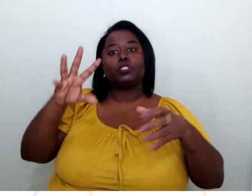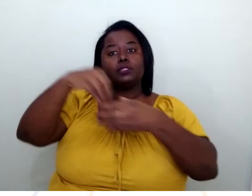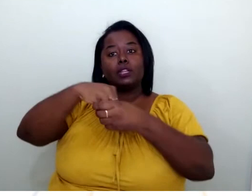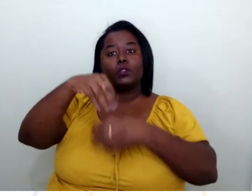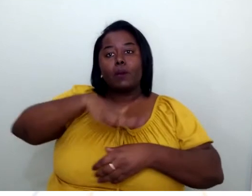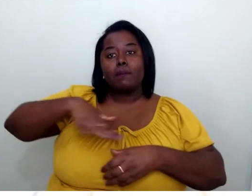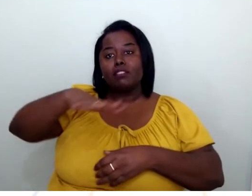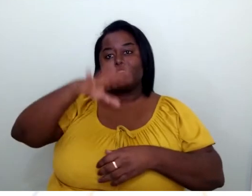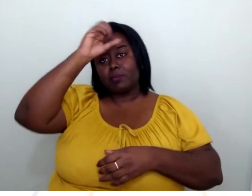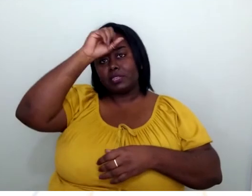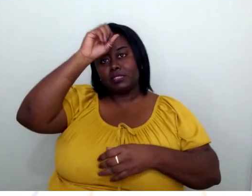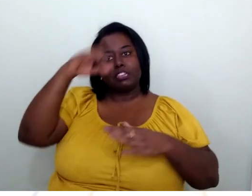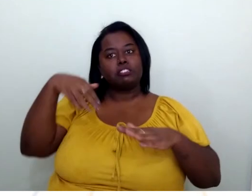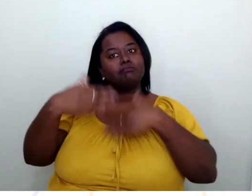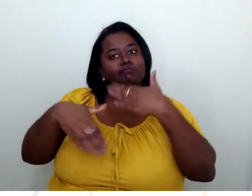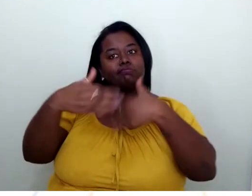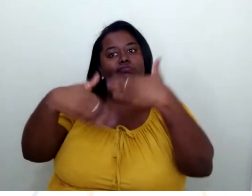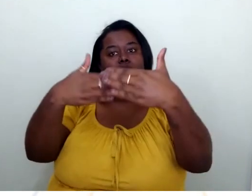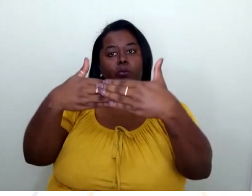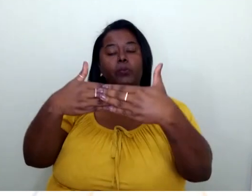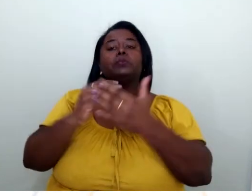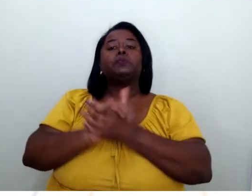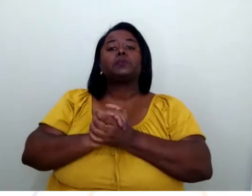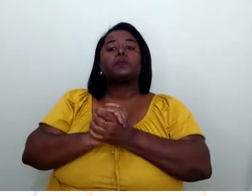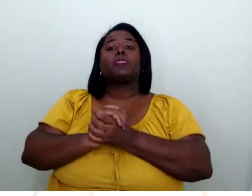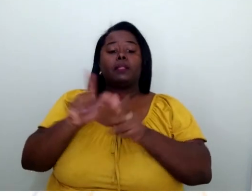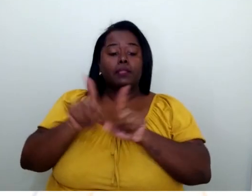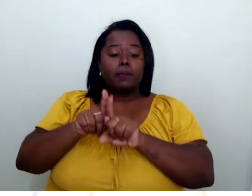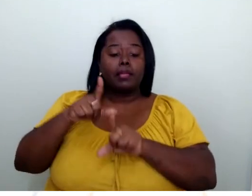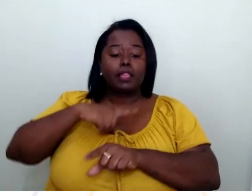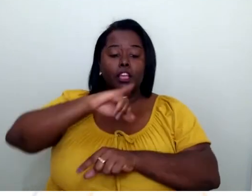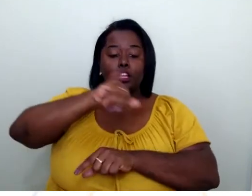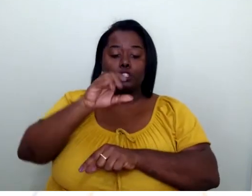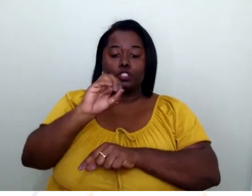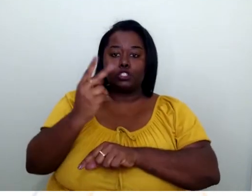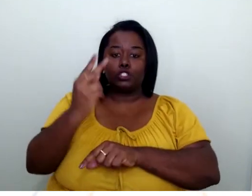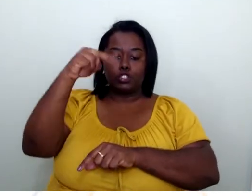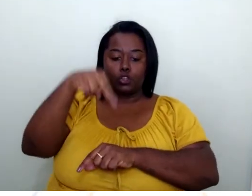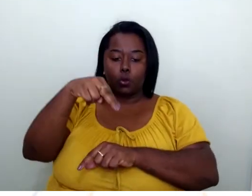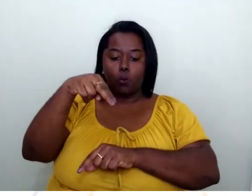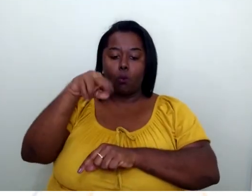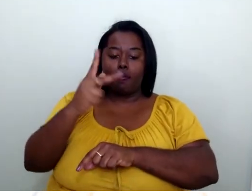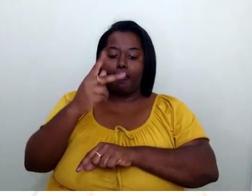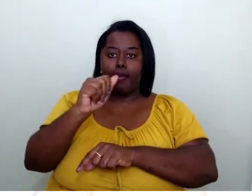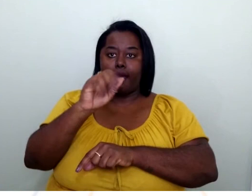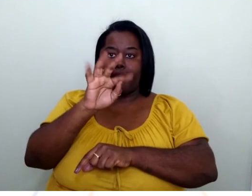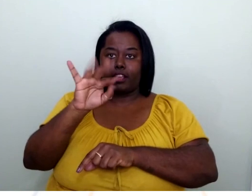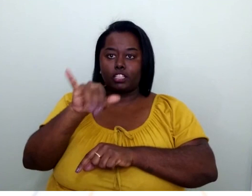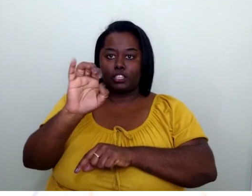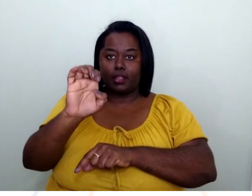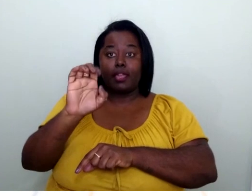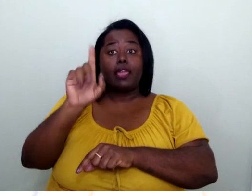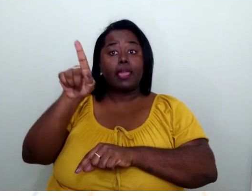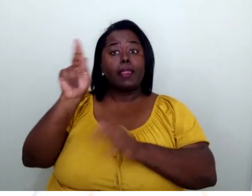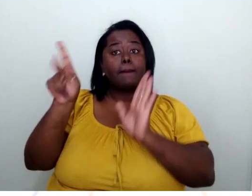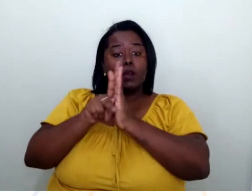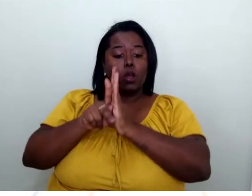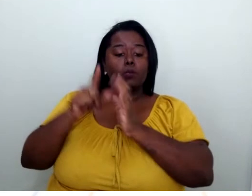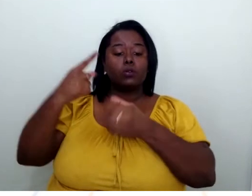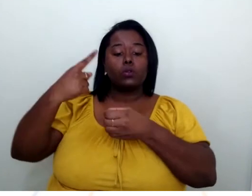just exploration to integration and resolution. And just a reminder, because we're probably going to be using a lot of social